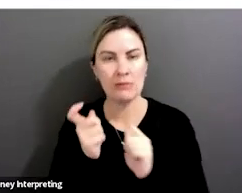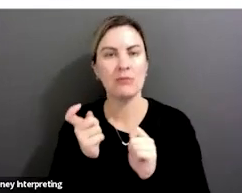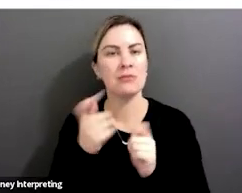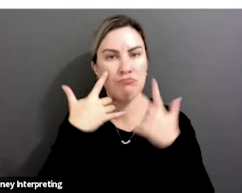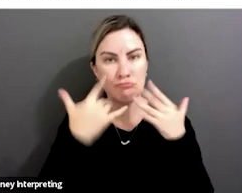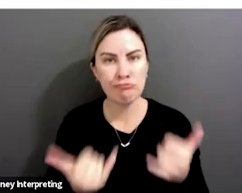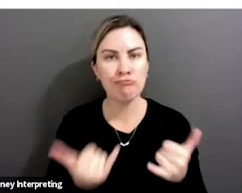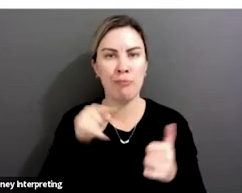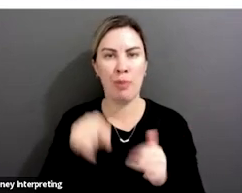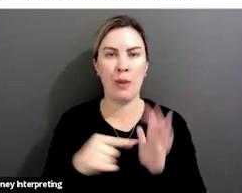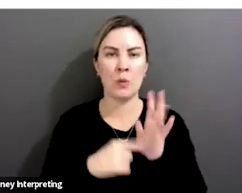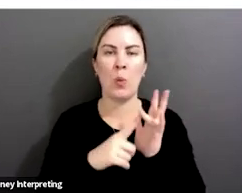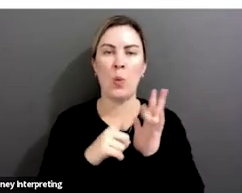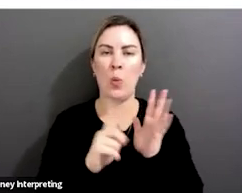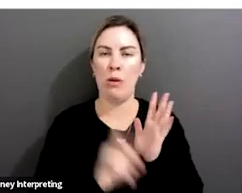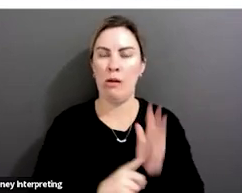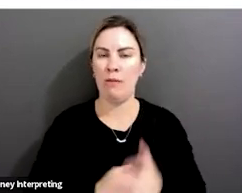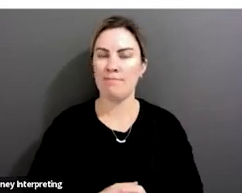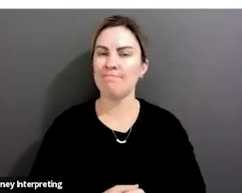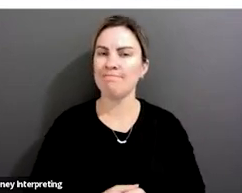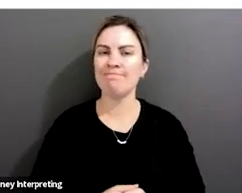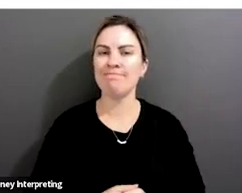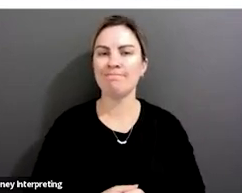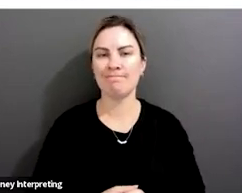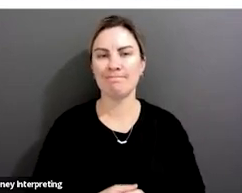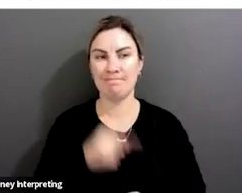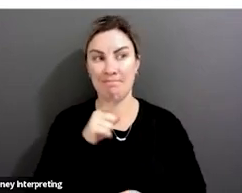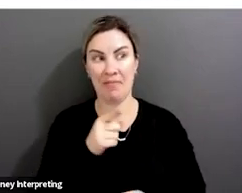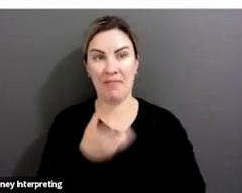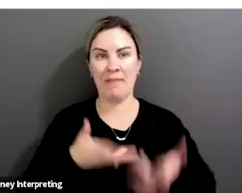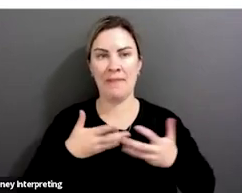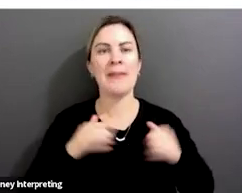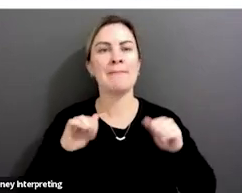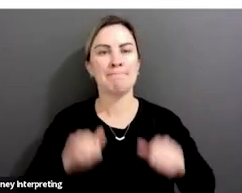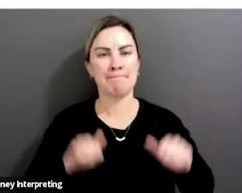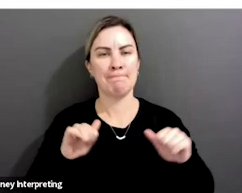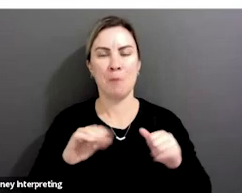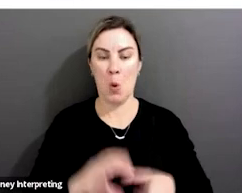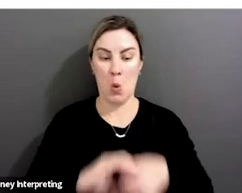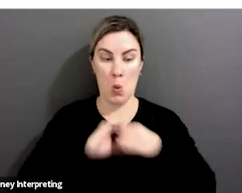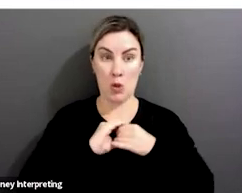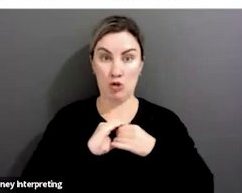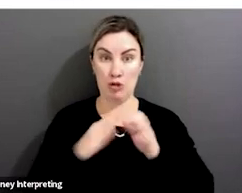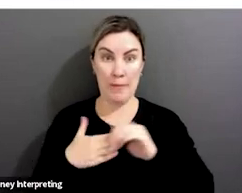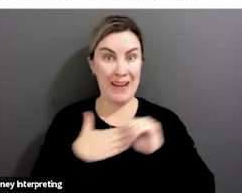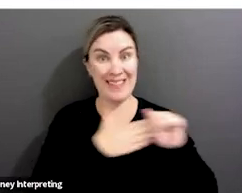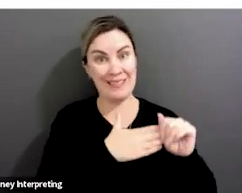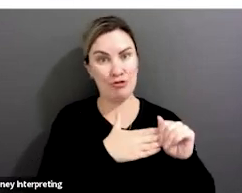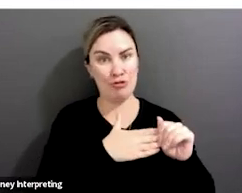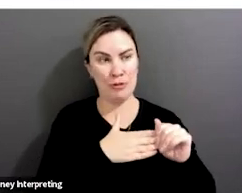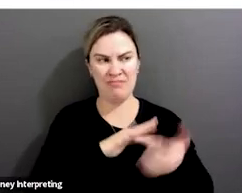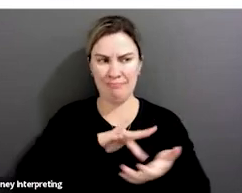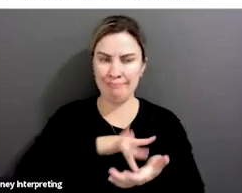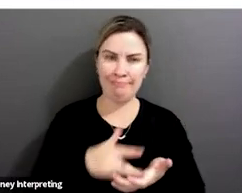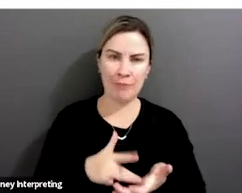communities. What that did was really solidified the ownership, the leadership, and the central purpose of